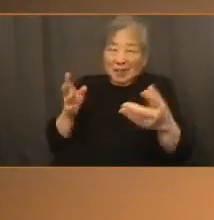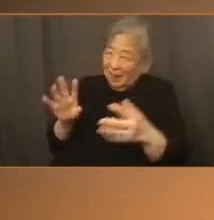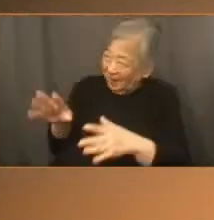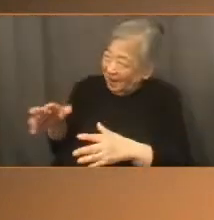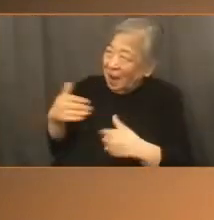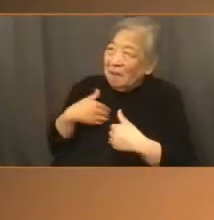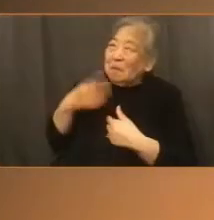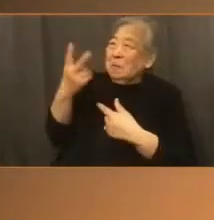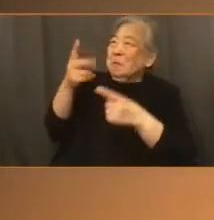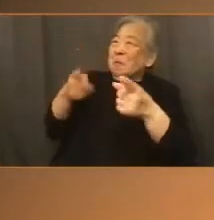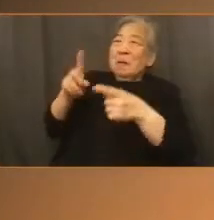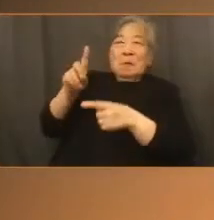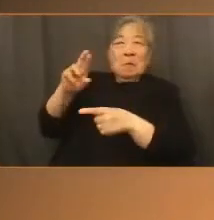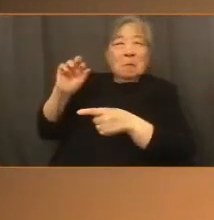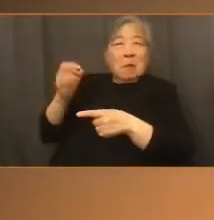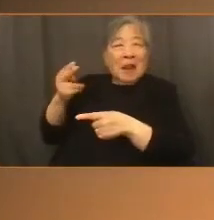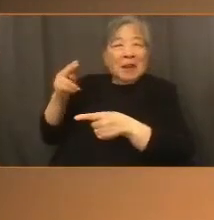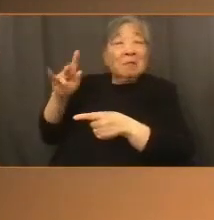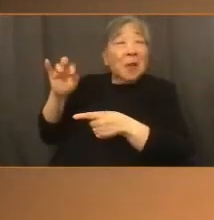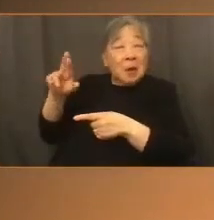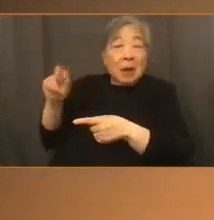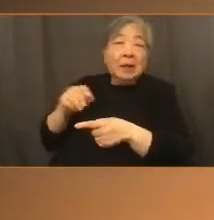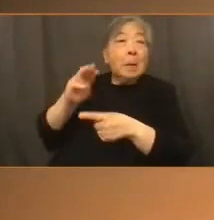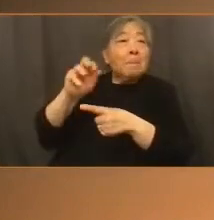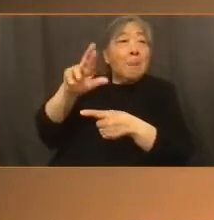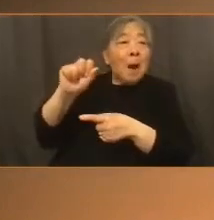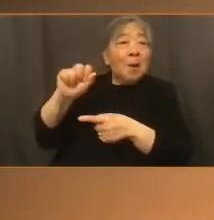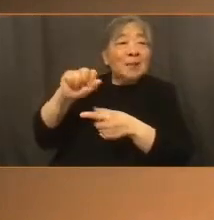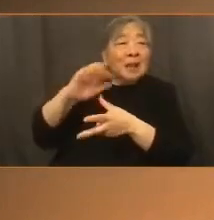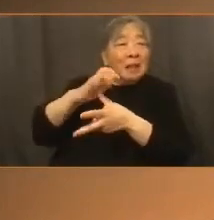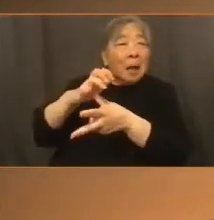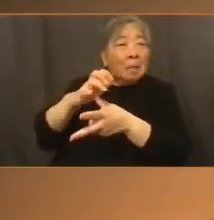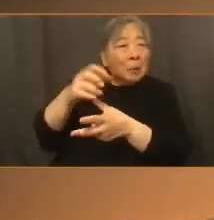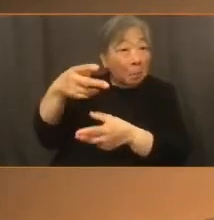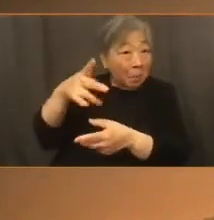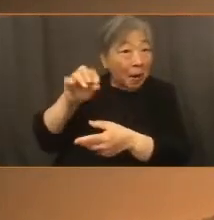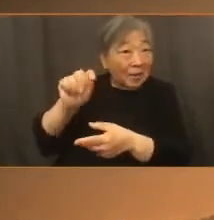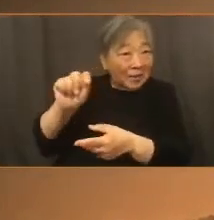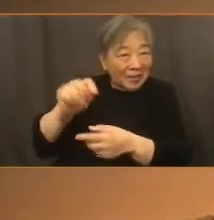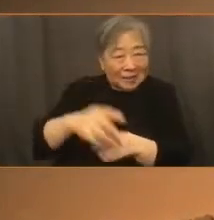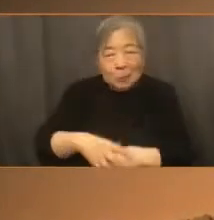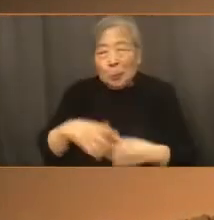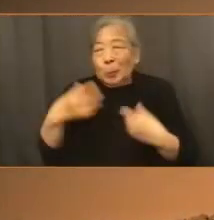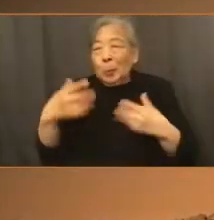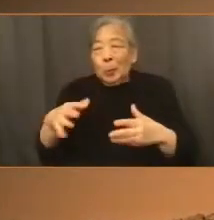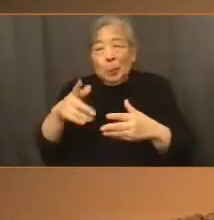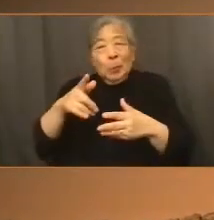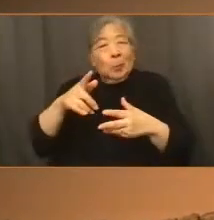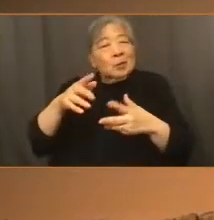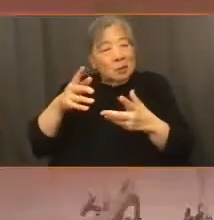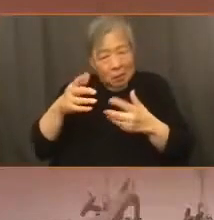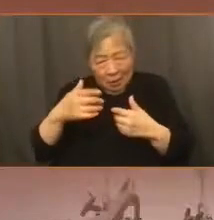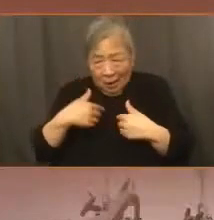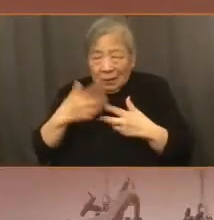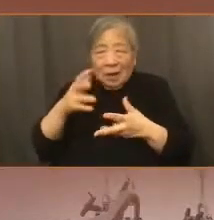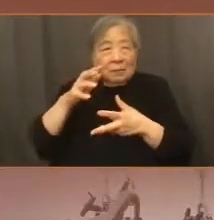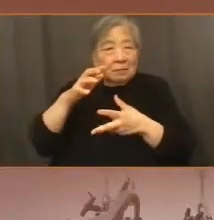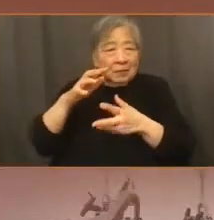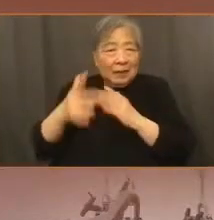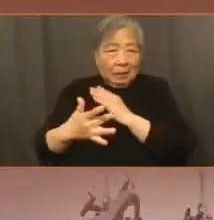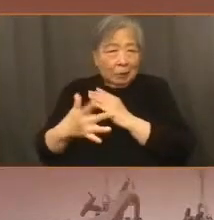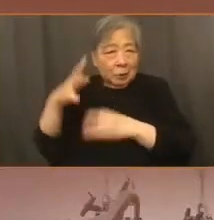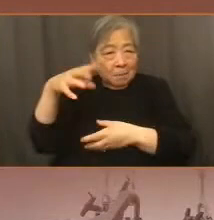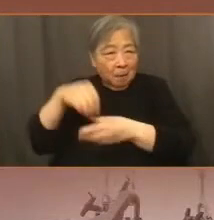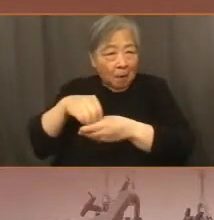today. All right. So Perseverance carried a lot of technology with it to the Red Planet. One of the